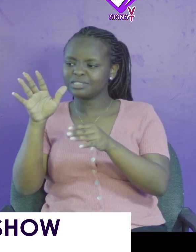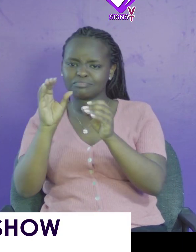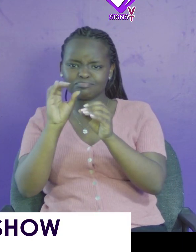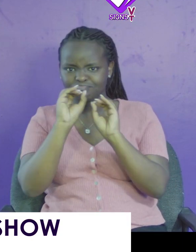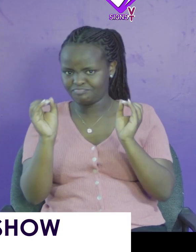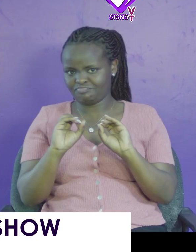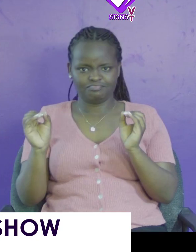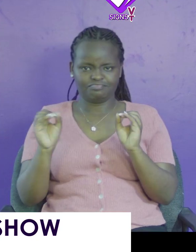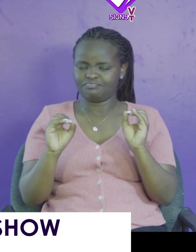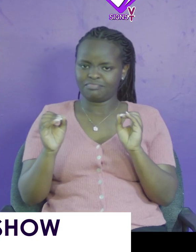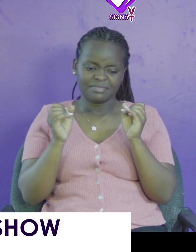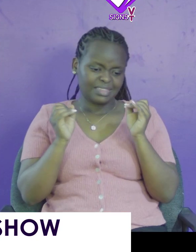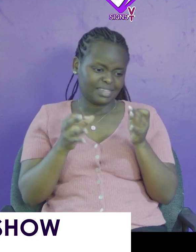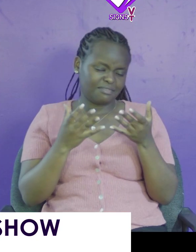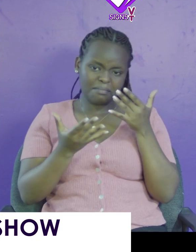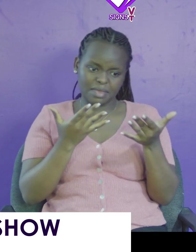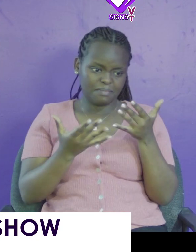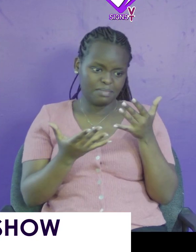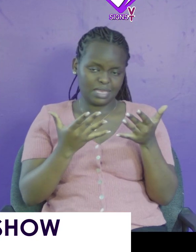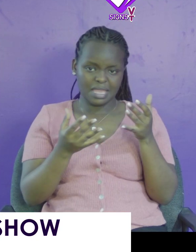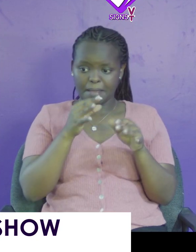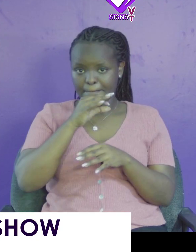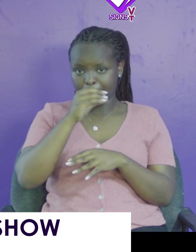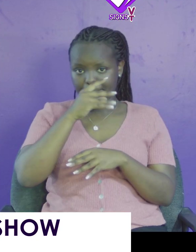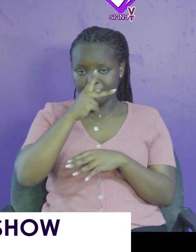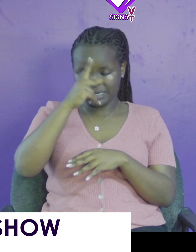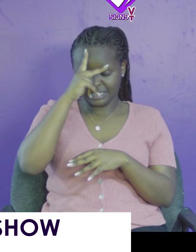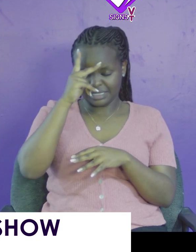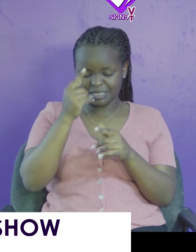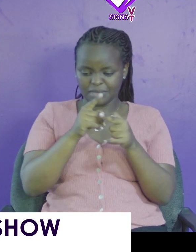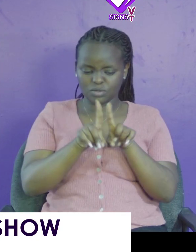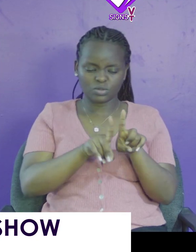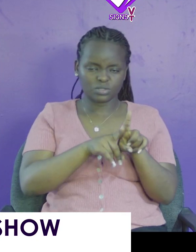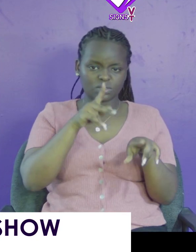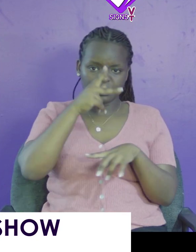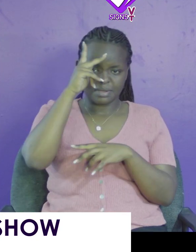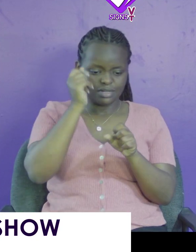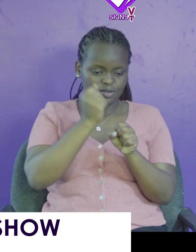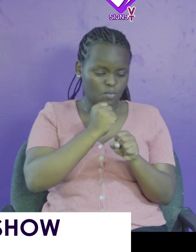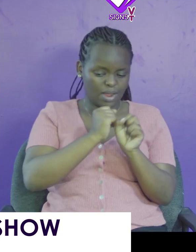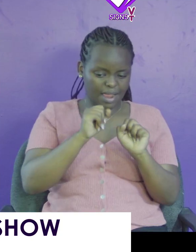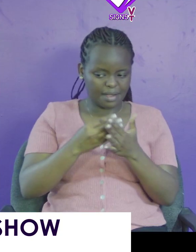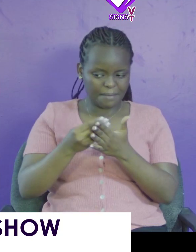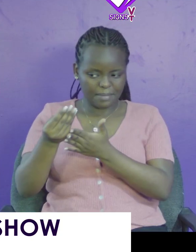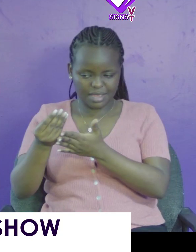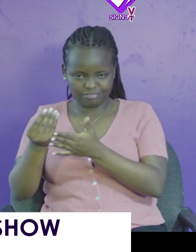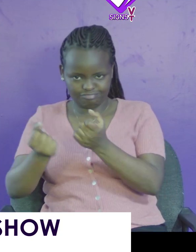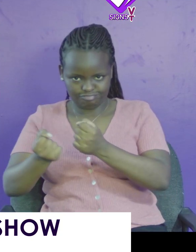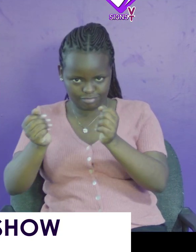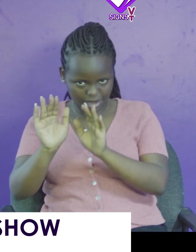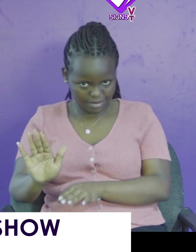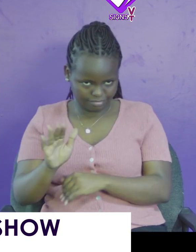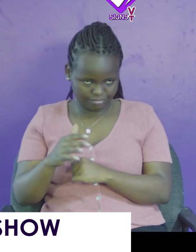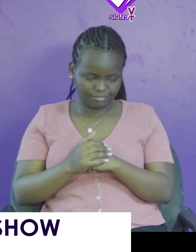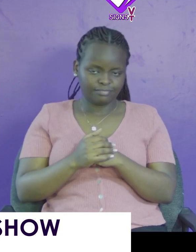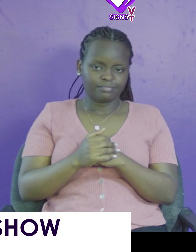point? Yes. Even if he's maybe the parents, but also the parent worked so that they can buy. So you also, if I have